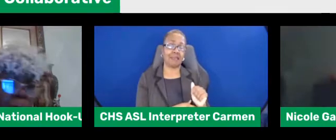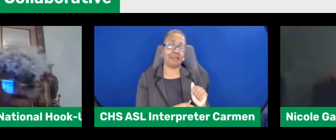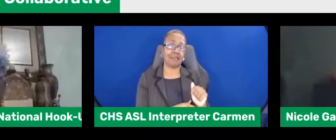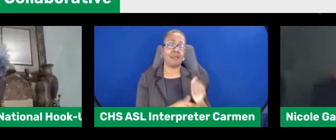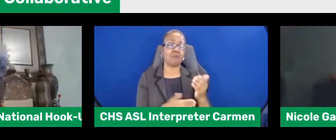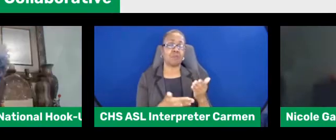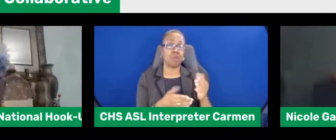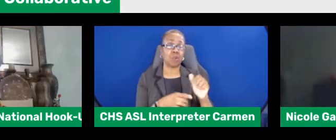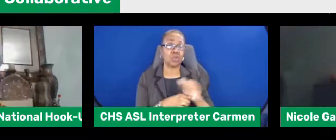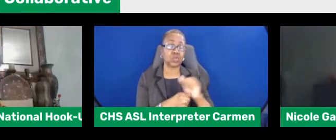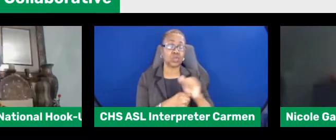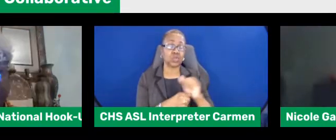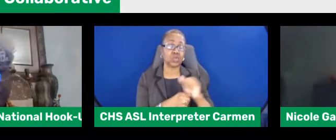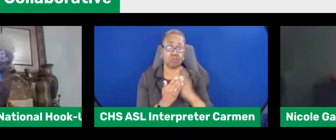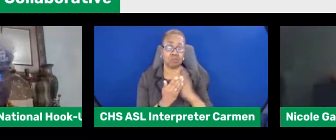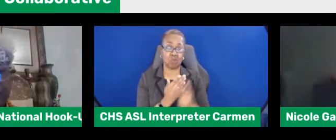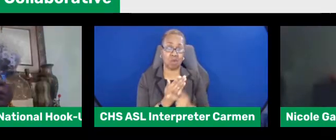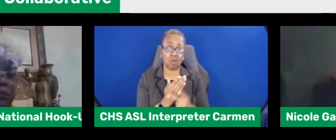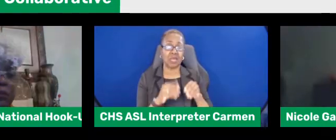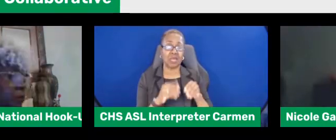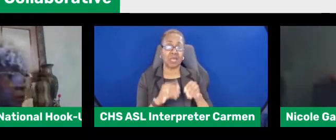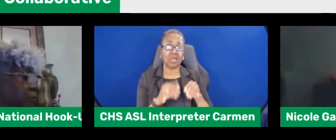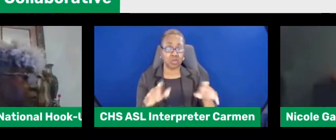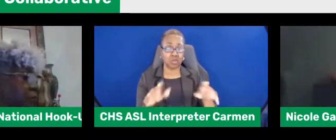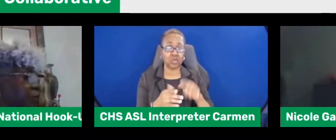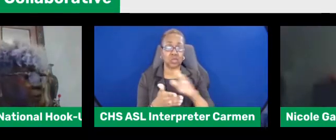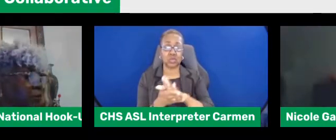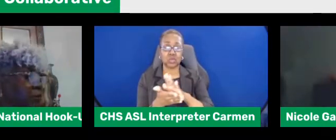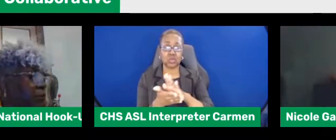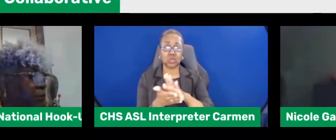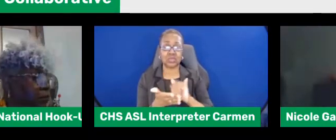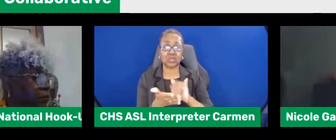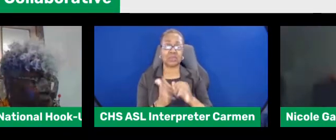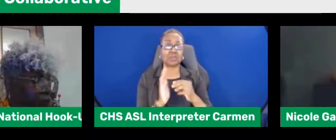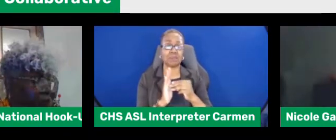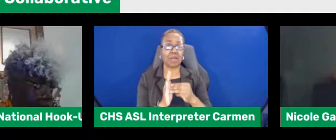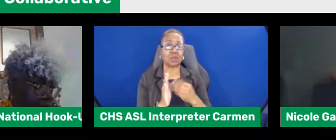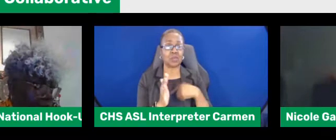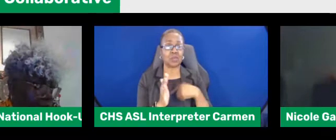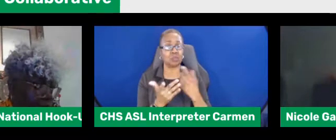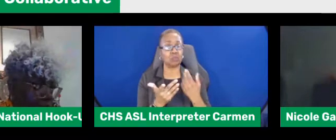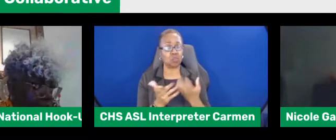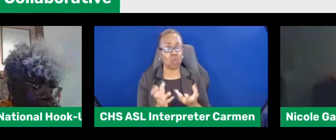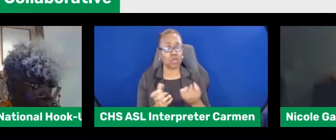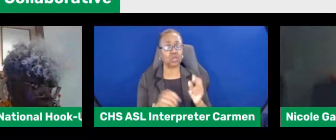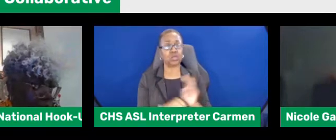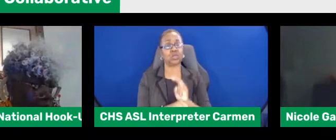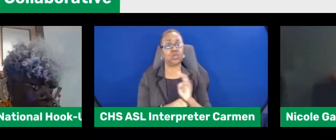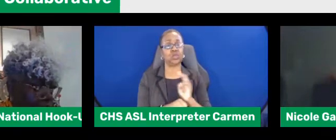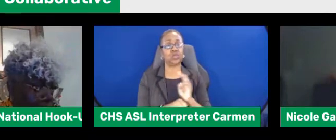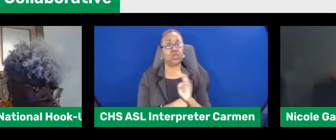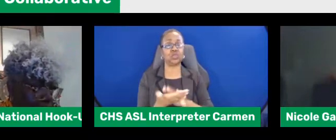programs, distribution to our schools. That was a model that we were going to use to become a